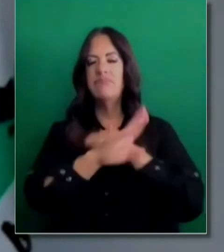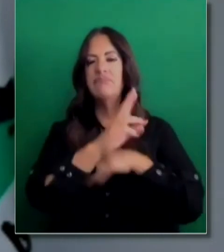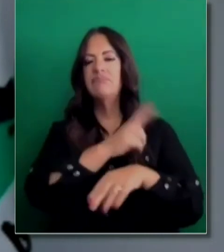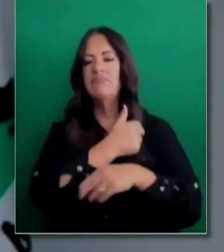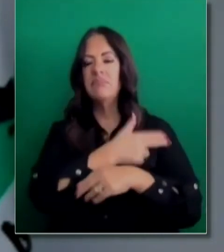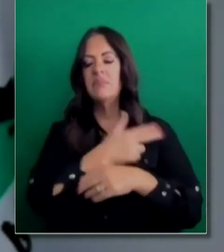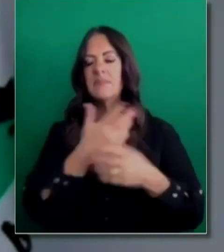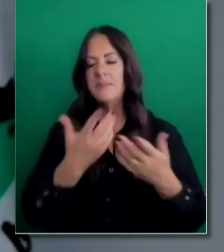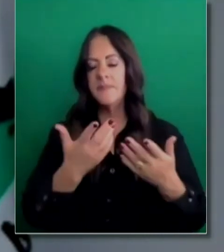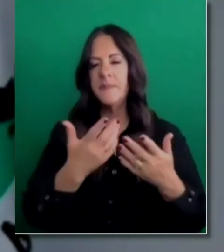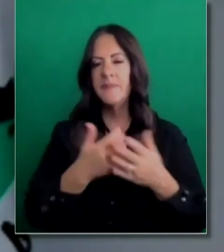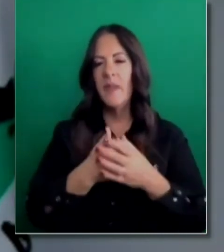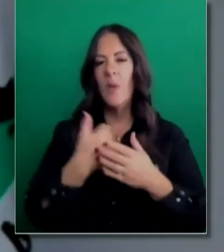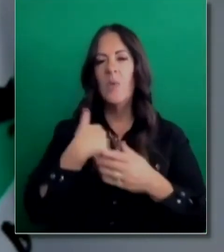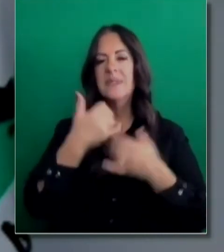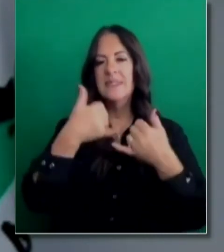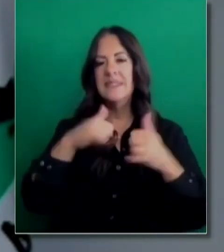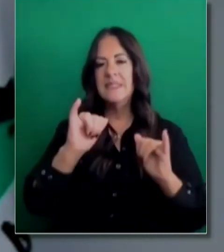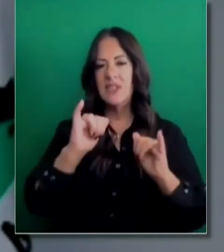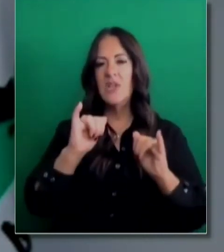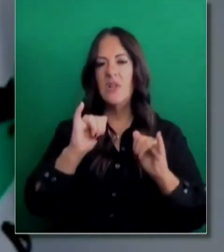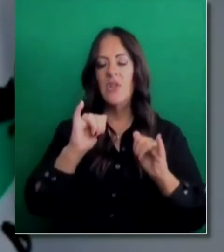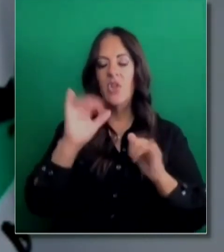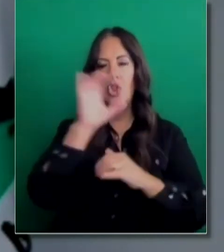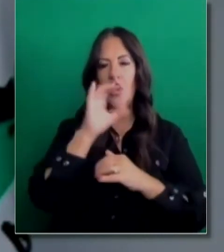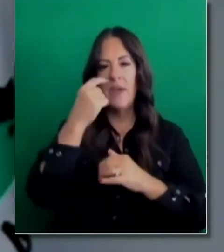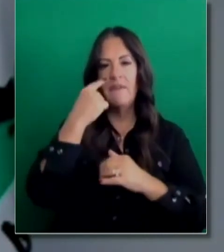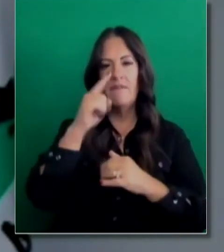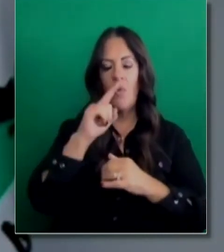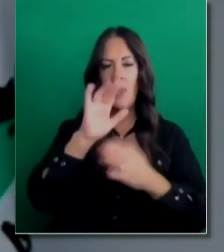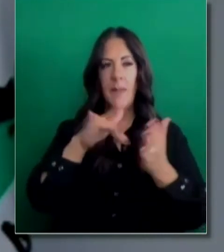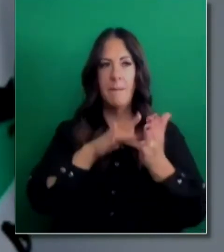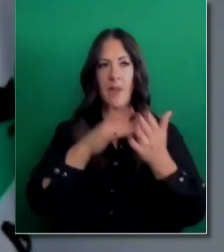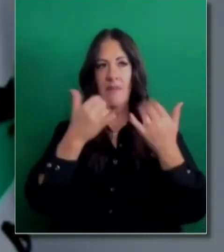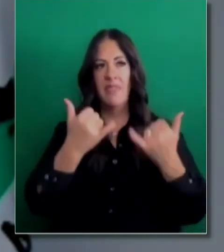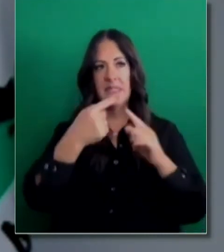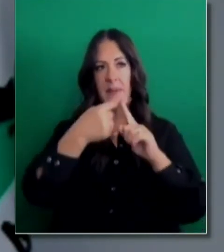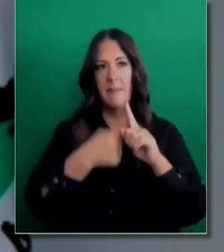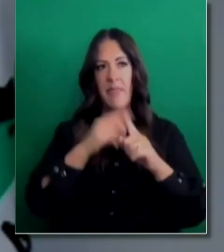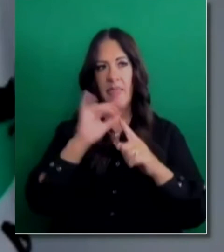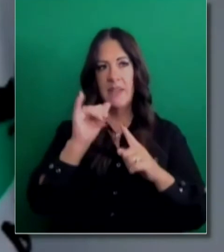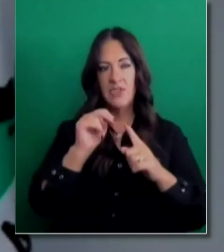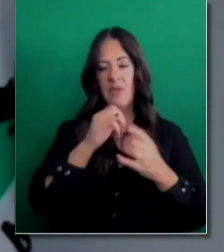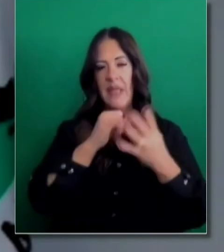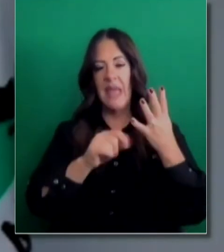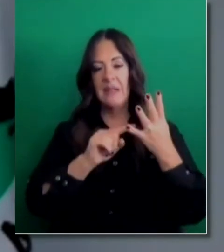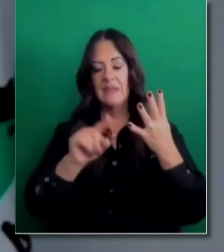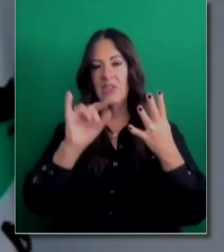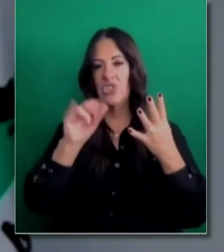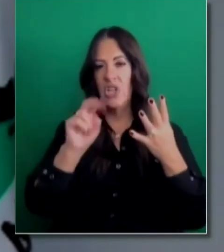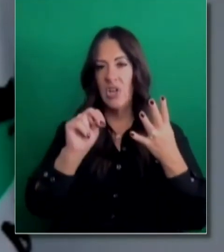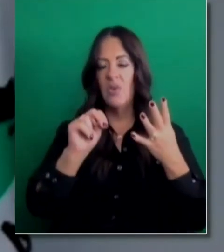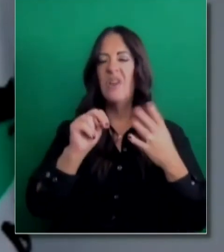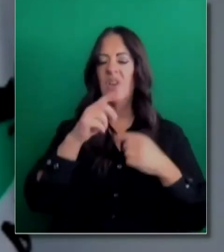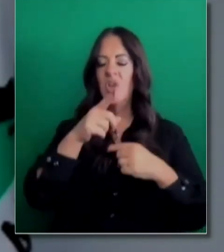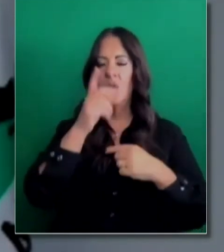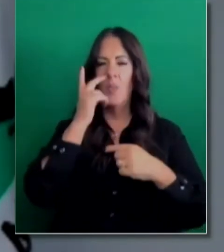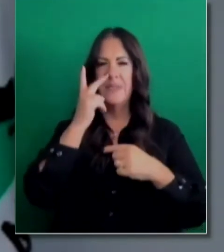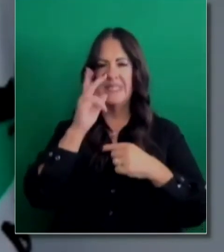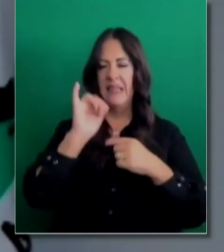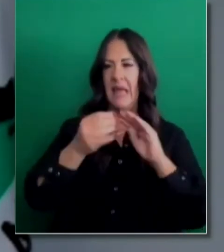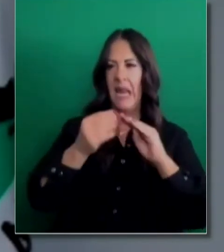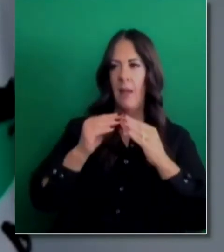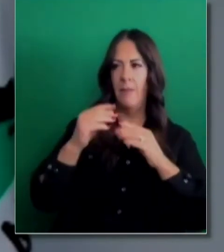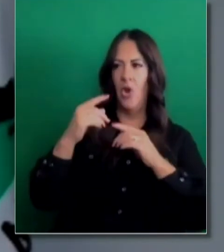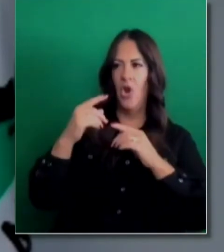measure. We are still focused on the middle of this month, the end of this month, as really peak times for our hospital numbers. But